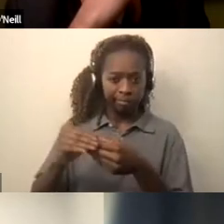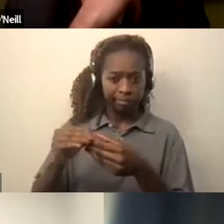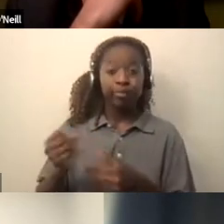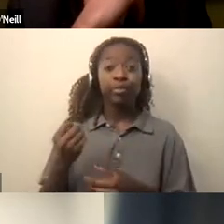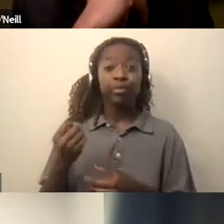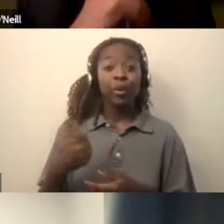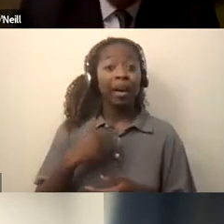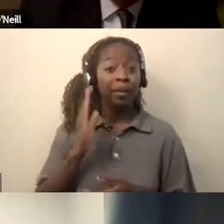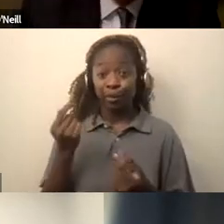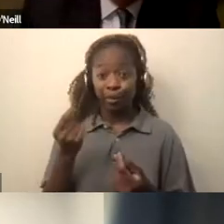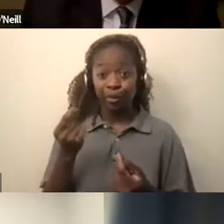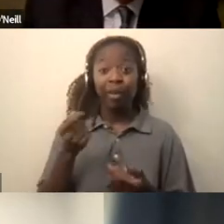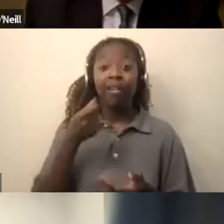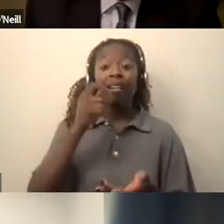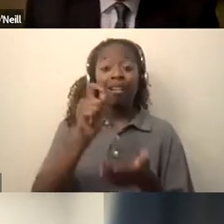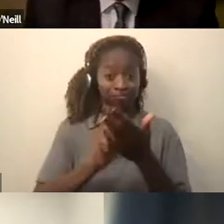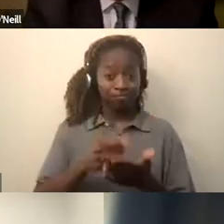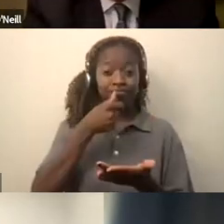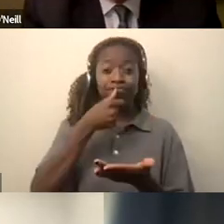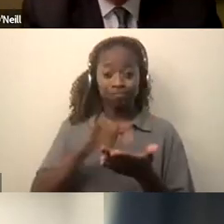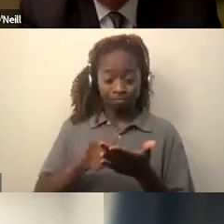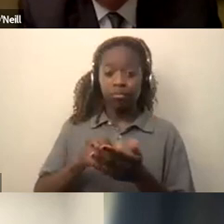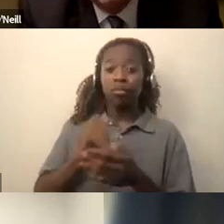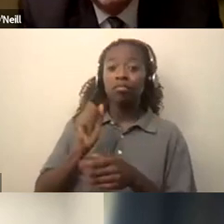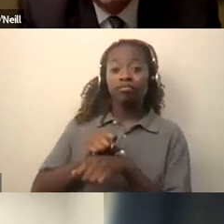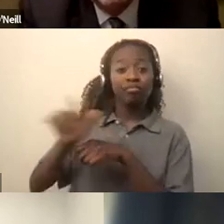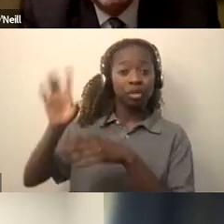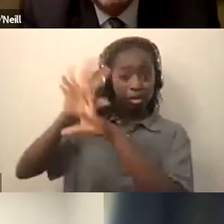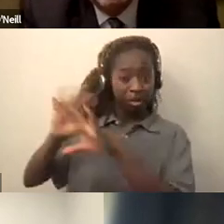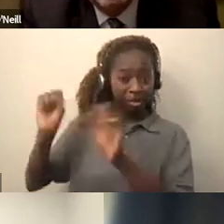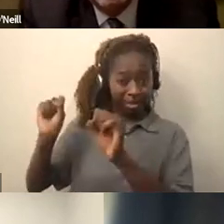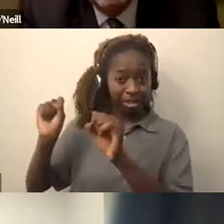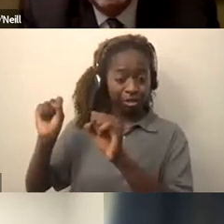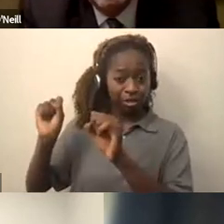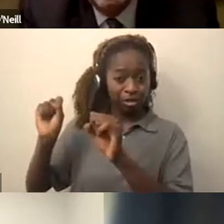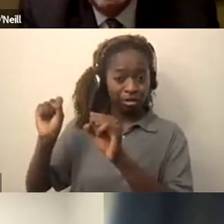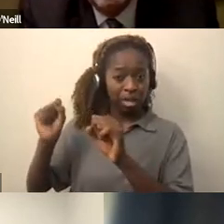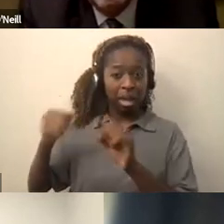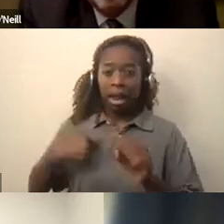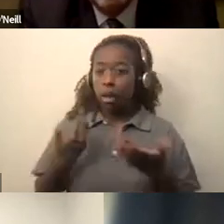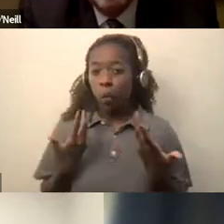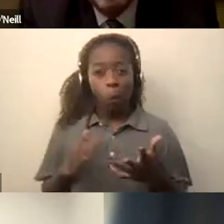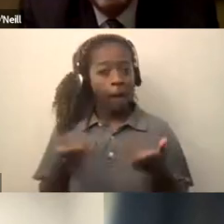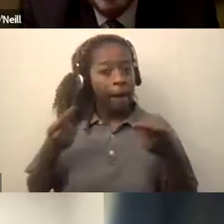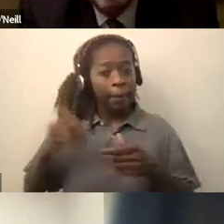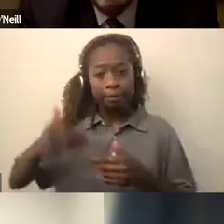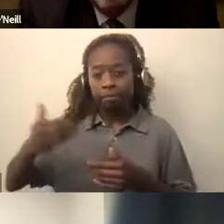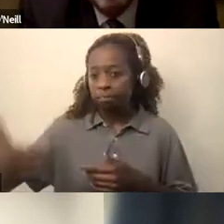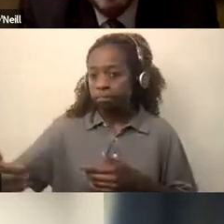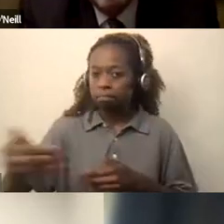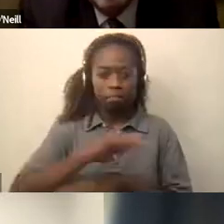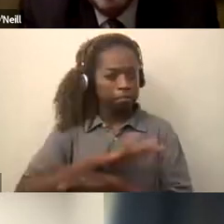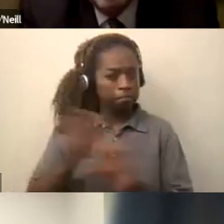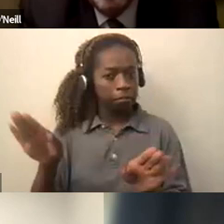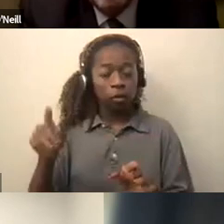that i will be sending to the superintendent because i don't like or i don't want this to happen again neither to